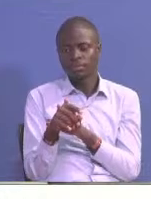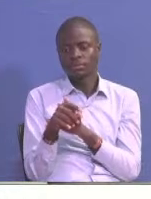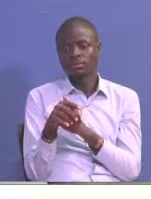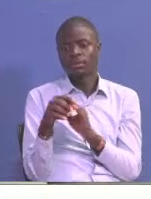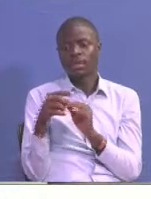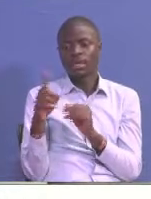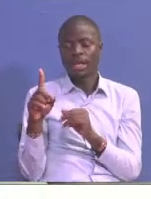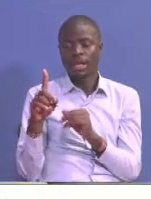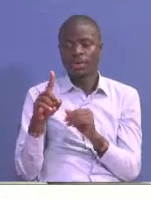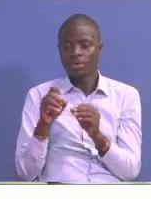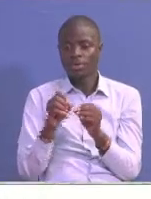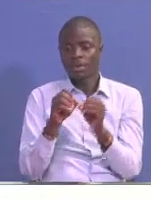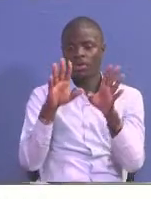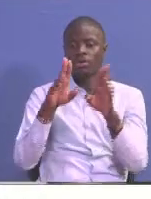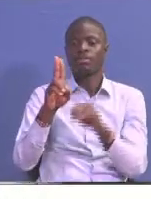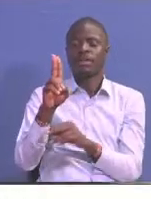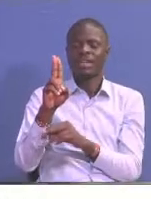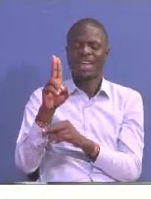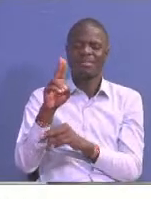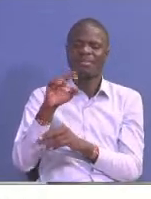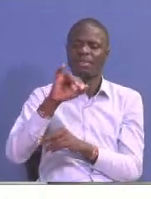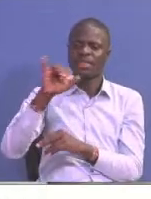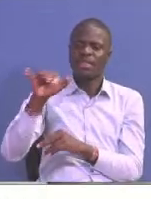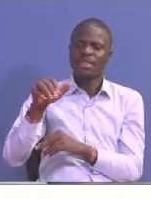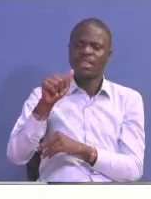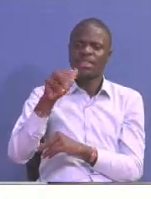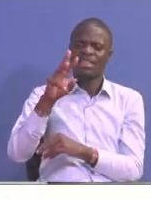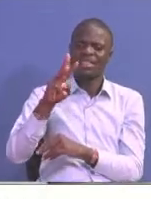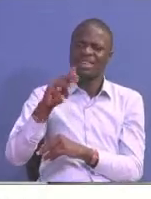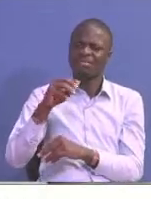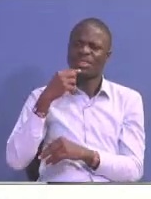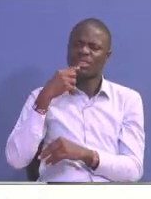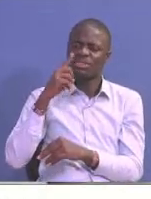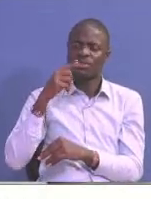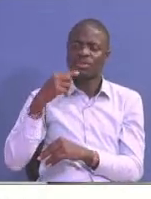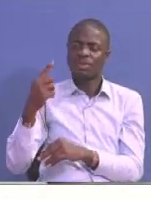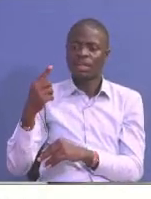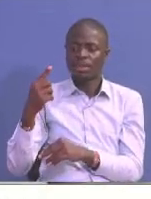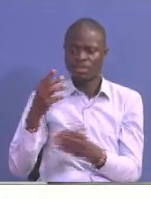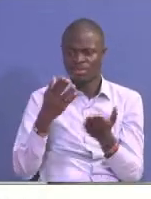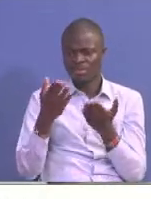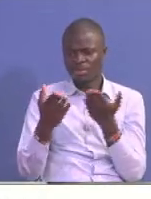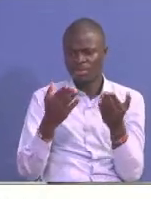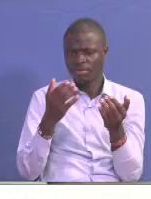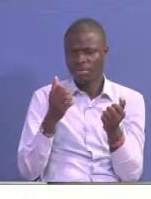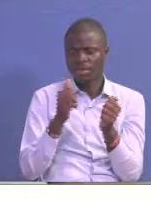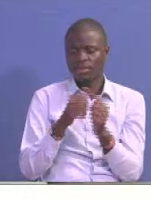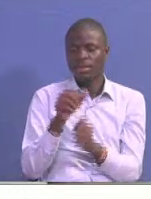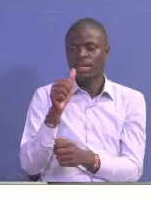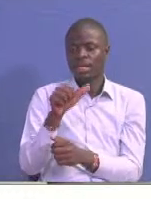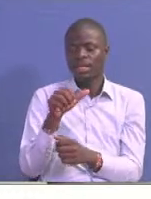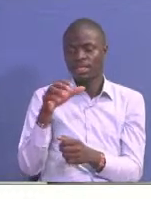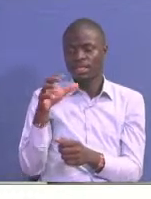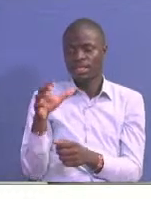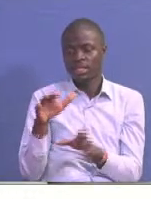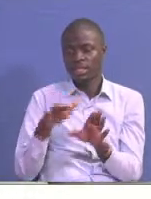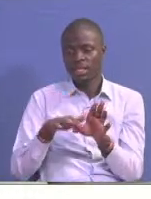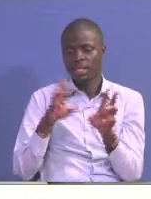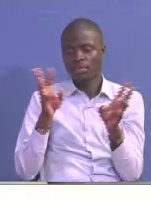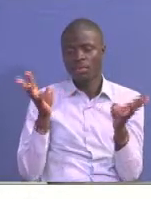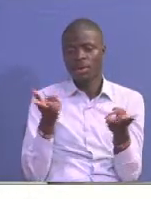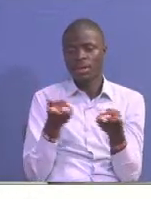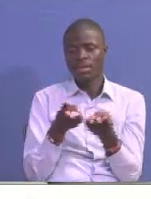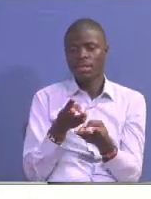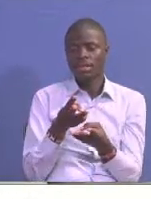Nairobi opened up the flow of traffic and what have you. So Nairobi now compares with any city in the world.